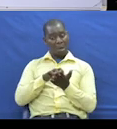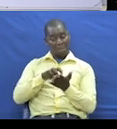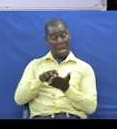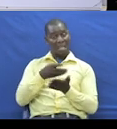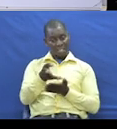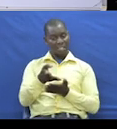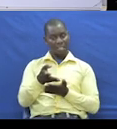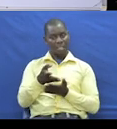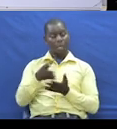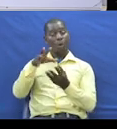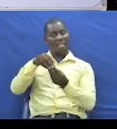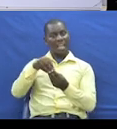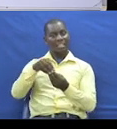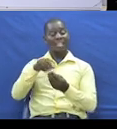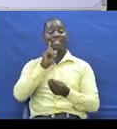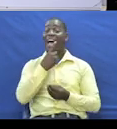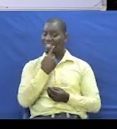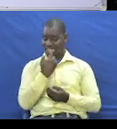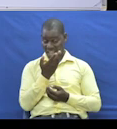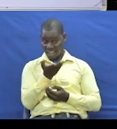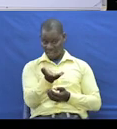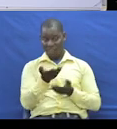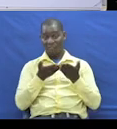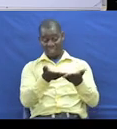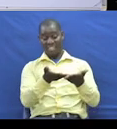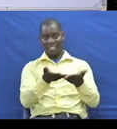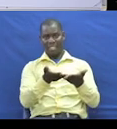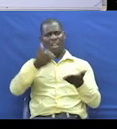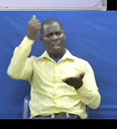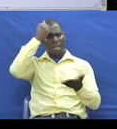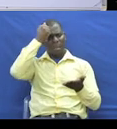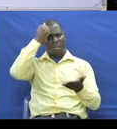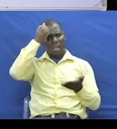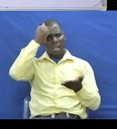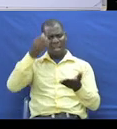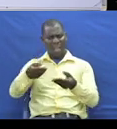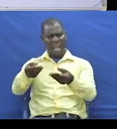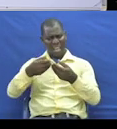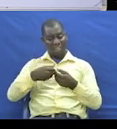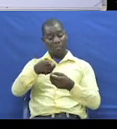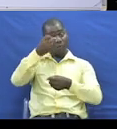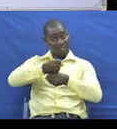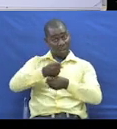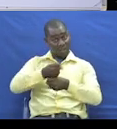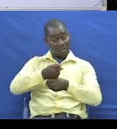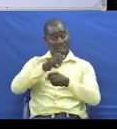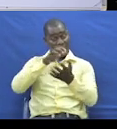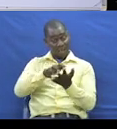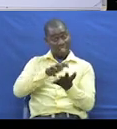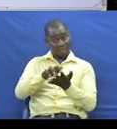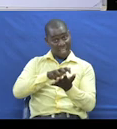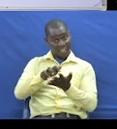multiply this, you can now obtain the answer for this. But remember, I gave you the